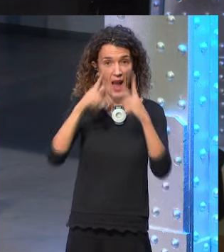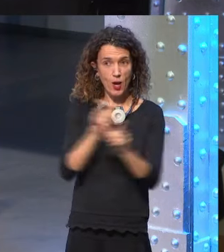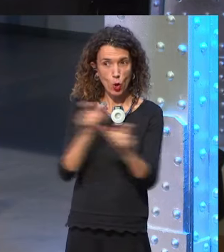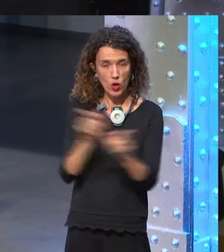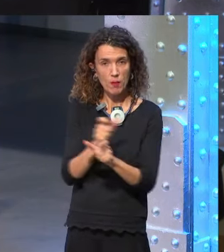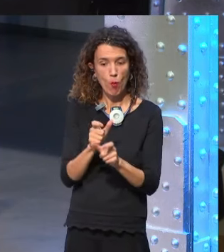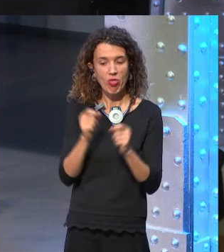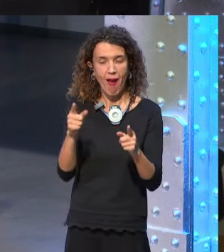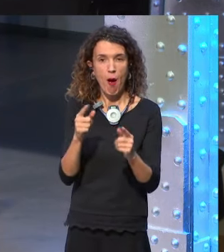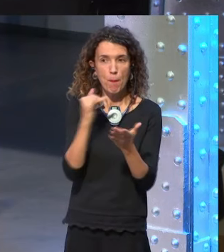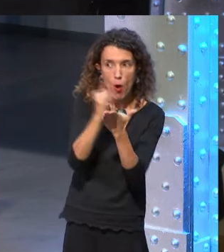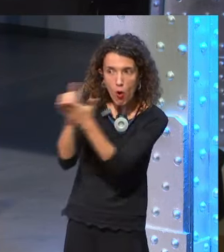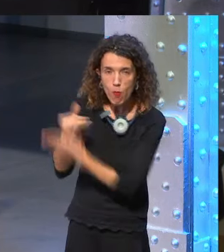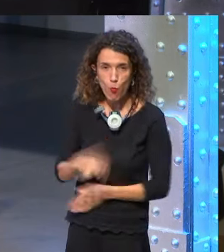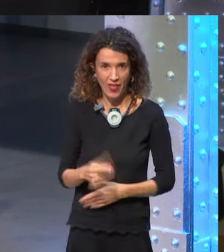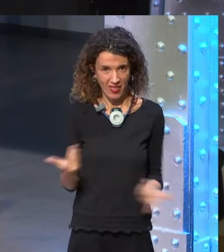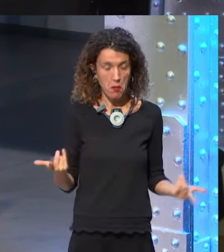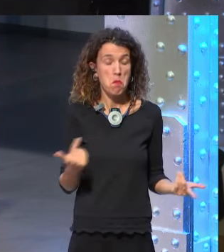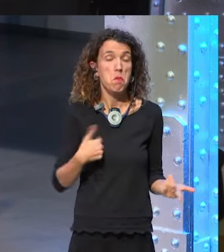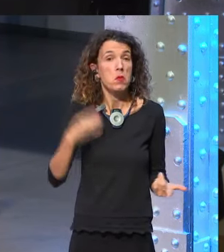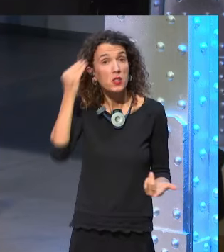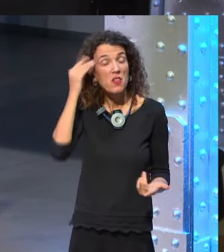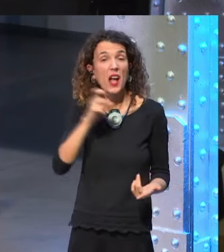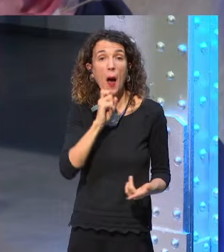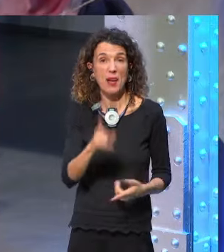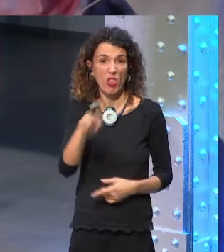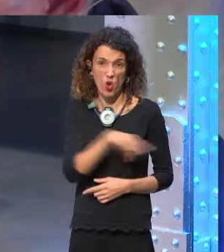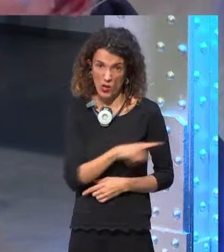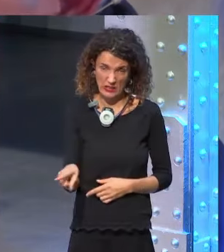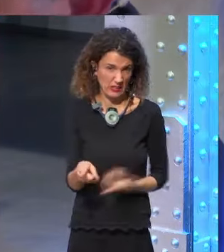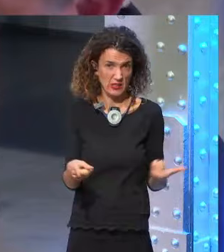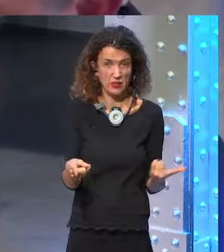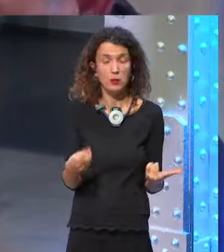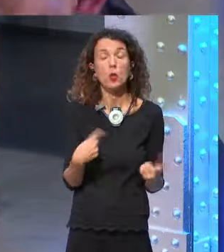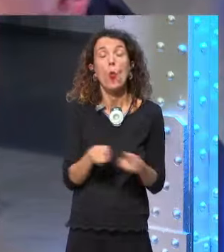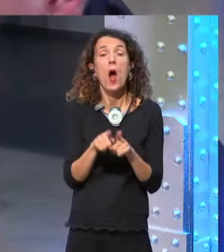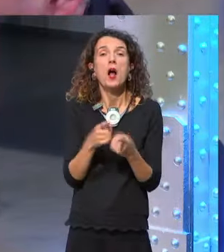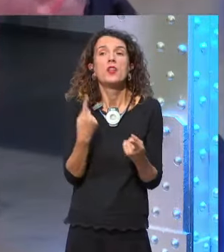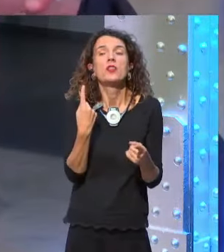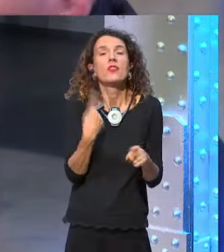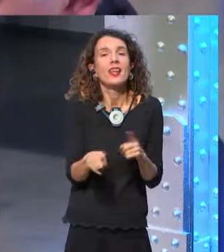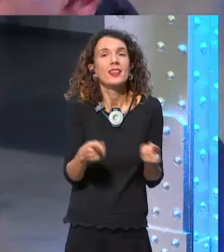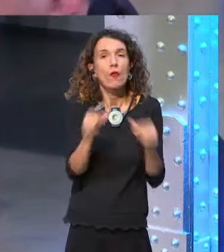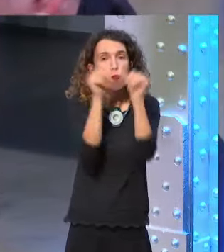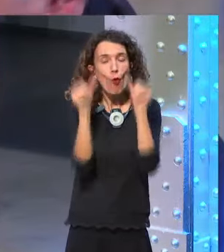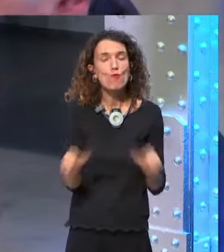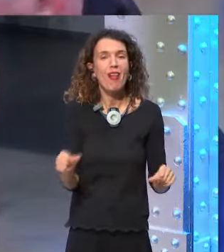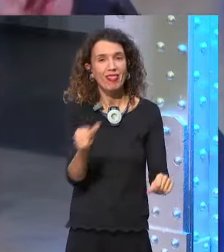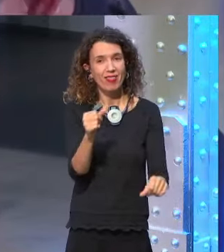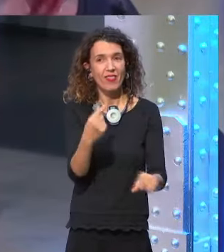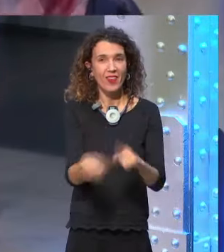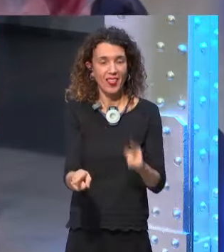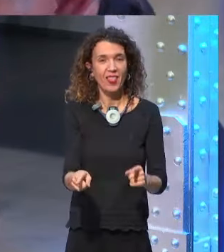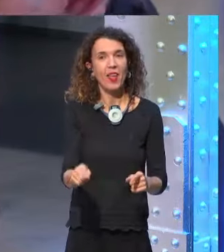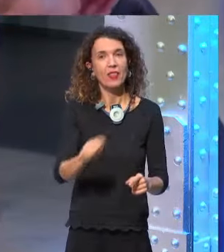and so I don't see it as a threat. It's just a different kind of attention and different way of maybe sketching, not fully replacing